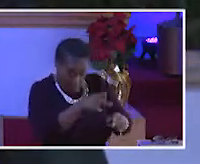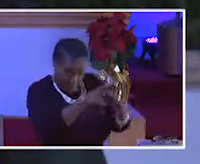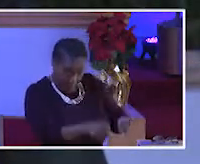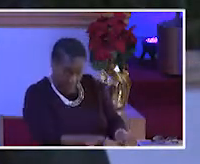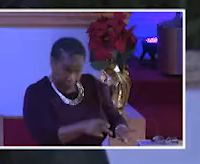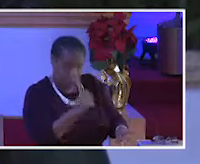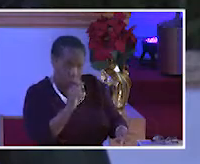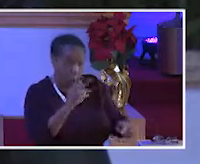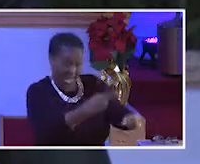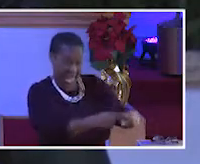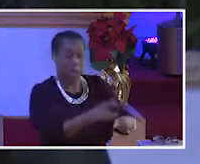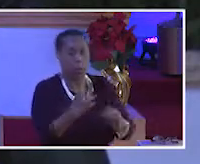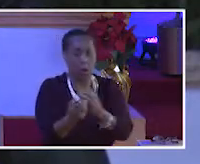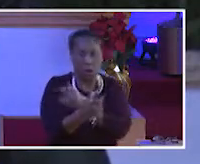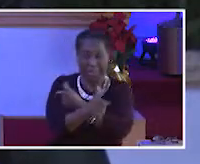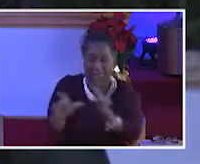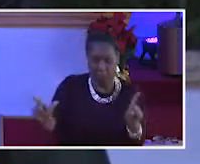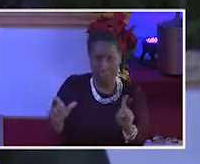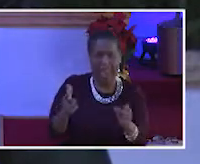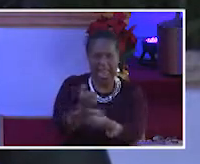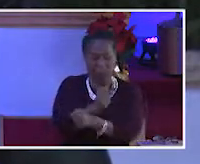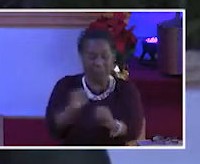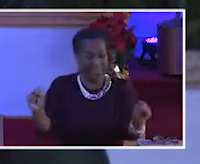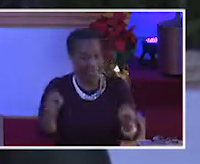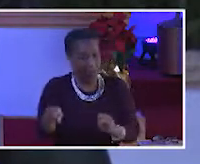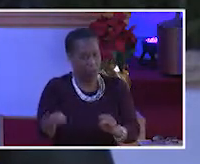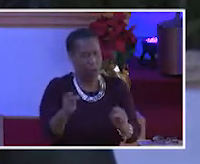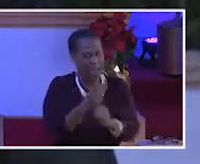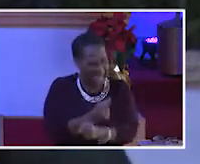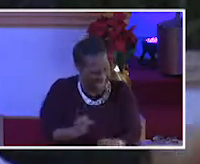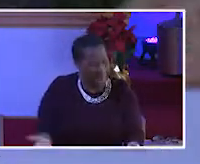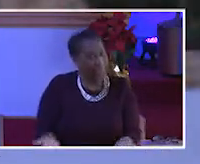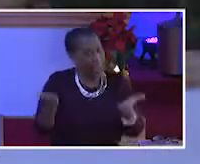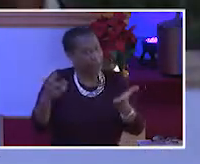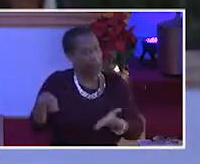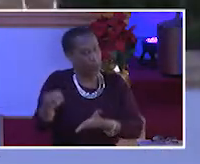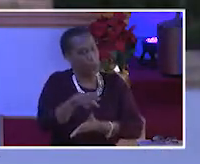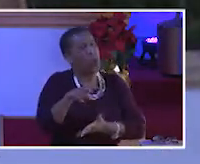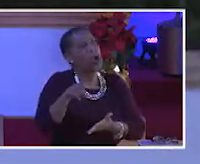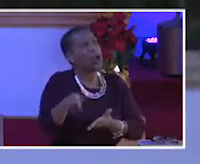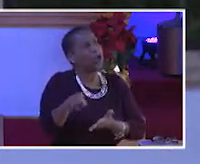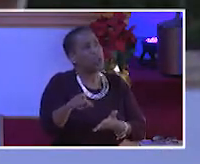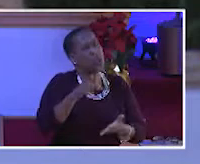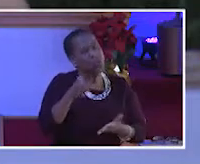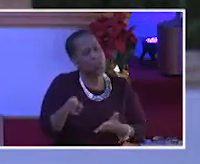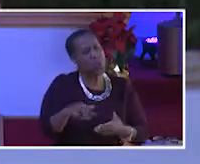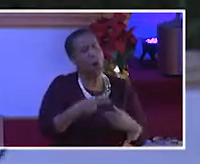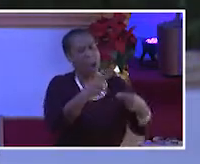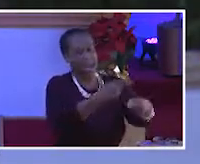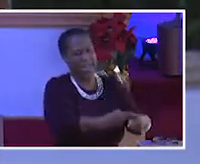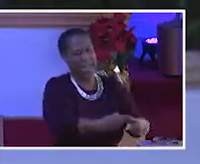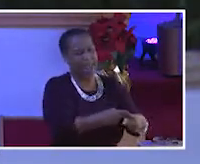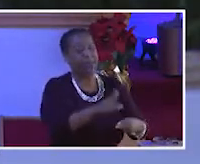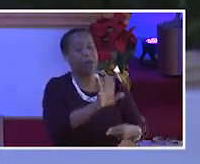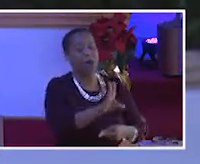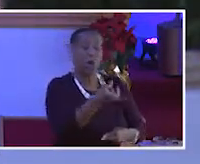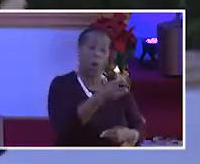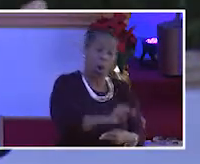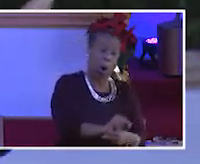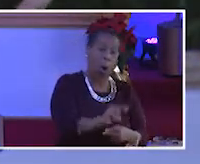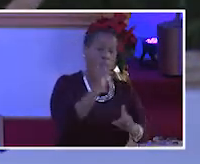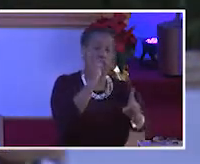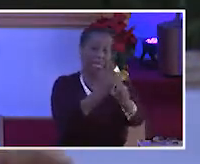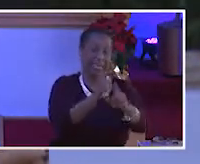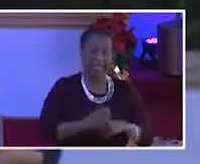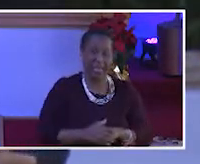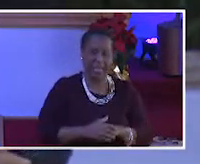one that will liberate you and redeem you and lift you. So you are essentially naming your own